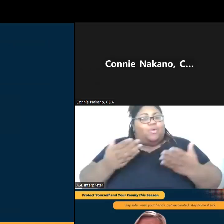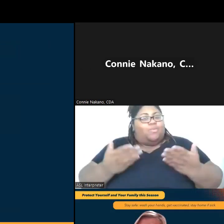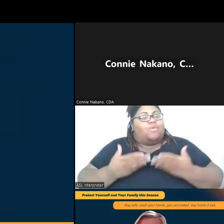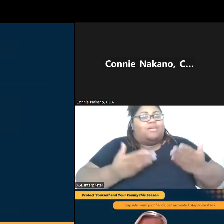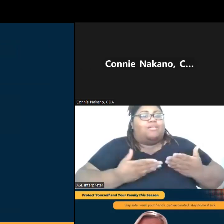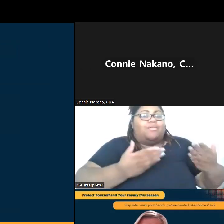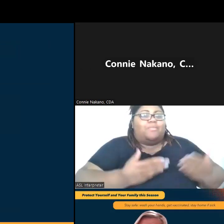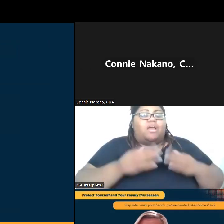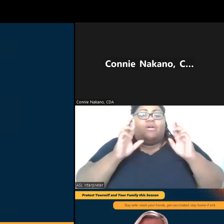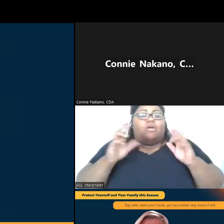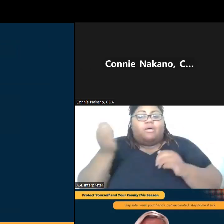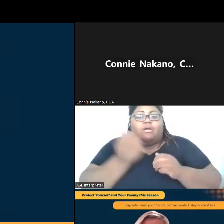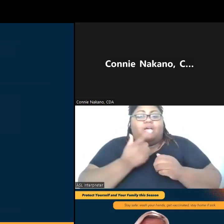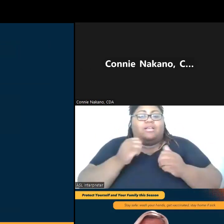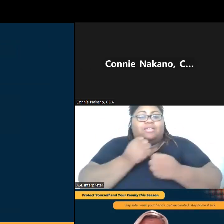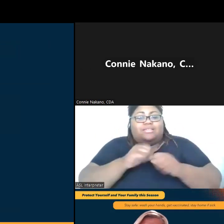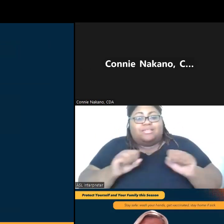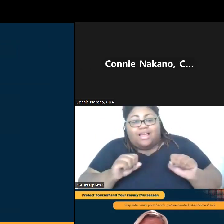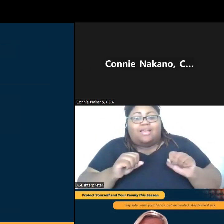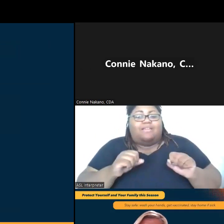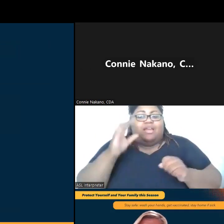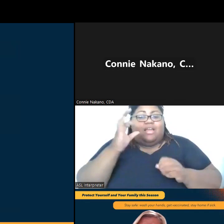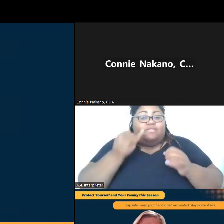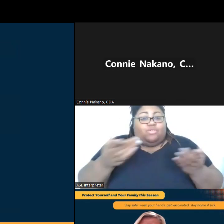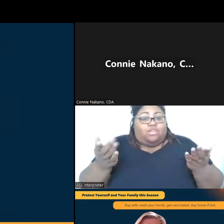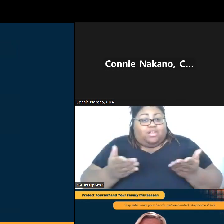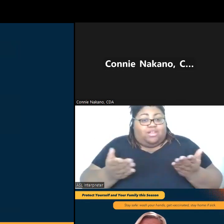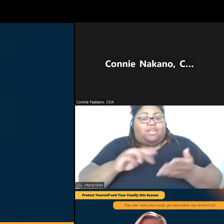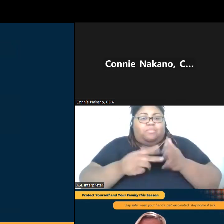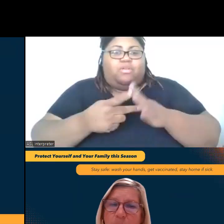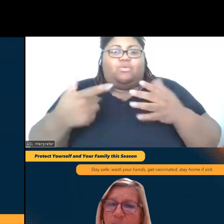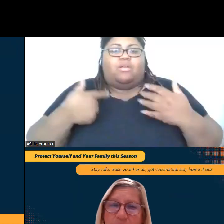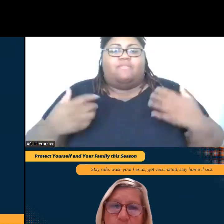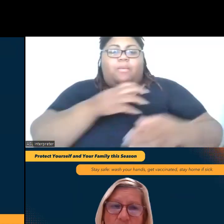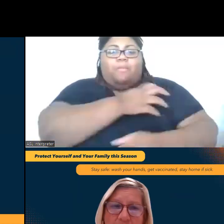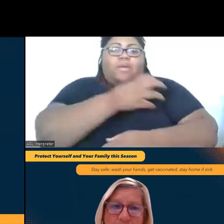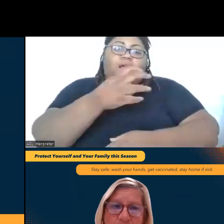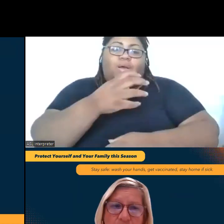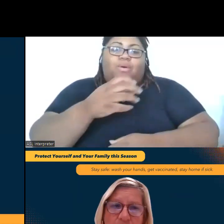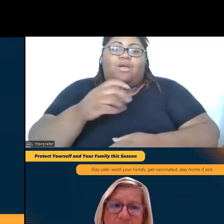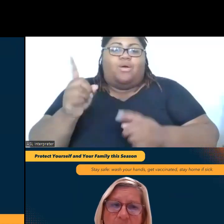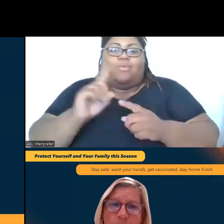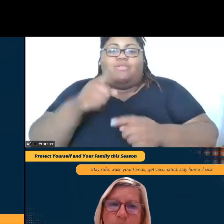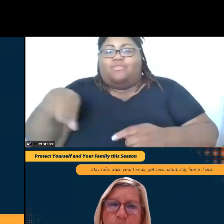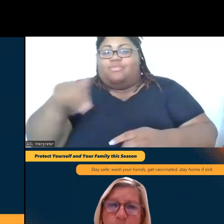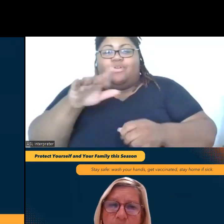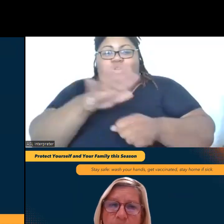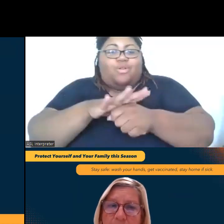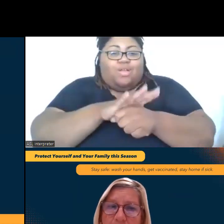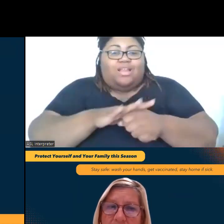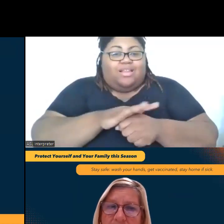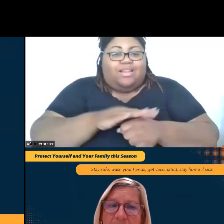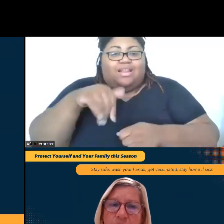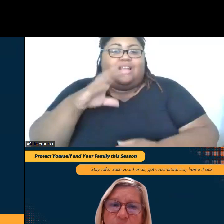is safe, and if you're here with us on the webinar, it means you have power. And wherever you are in California today, I hope you and